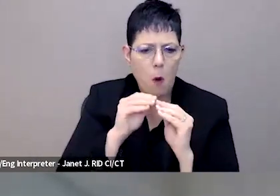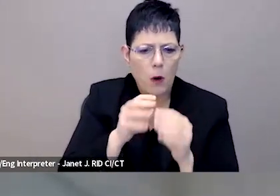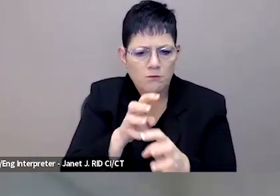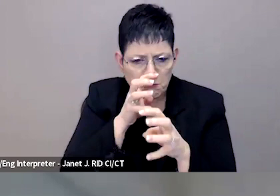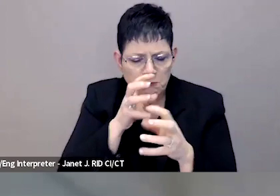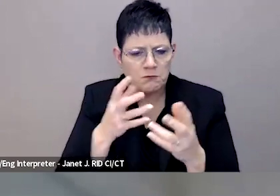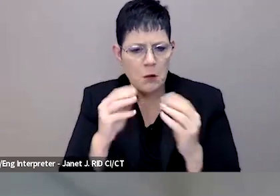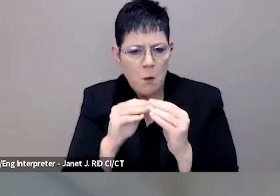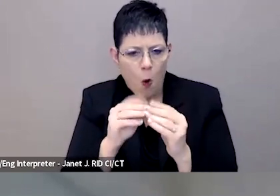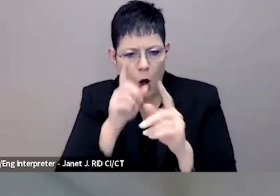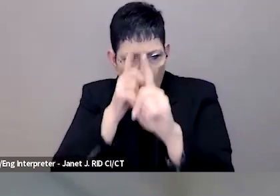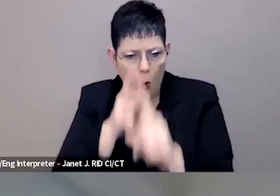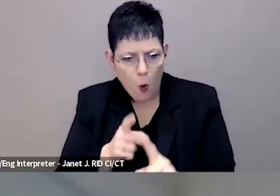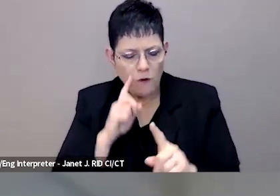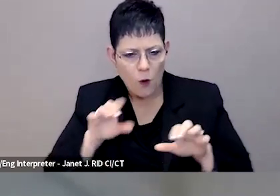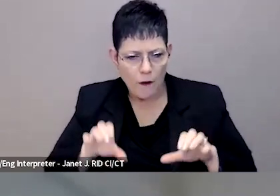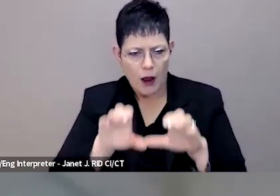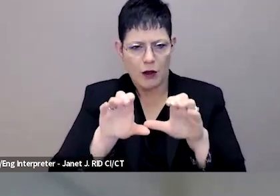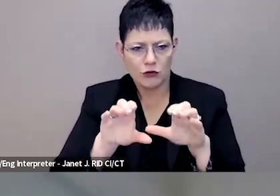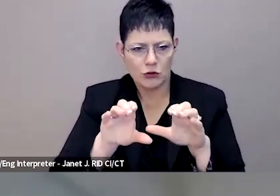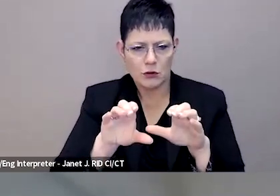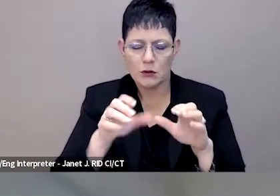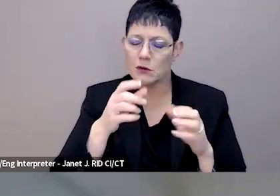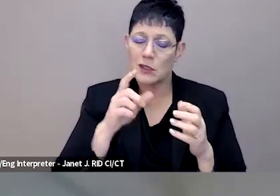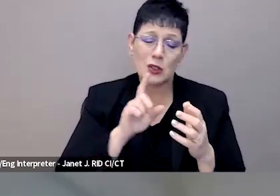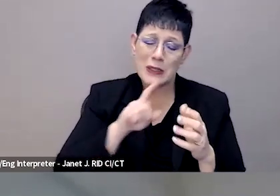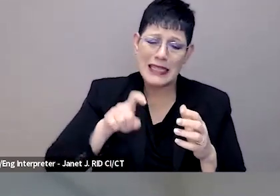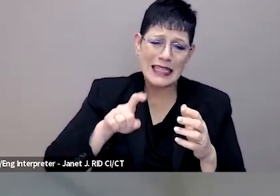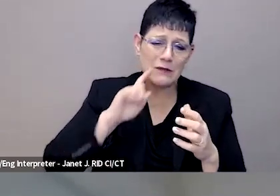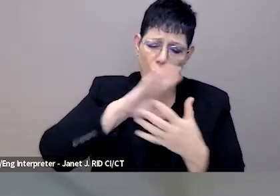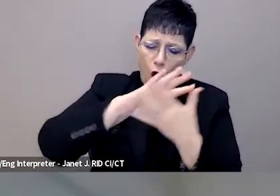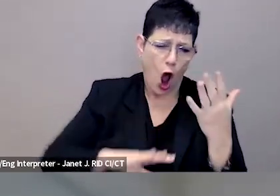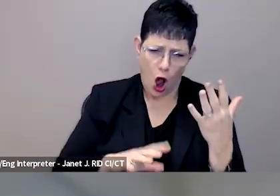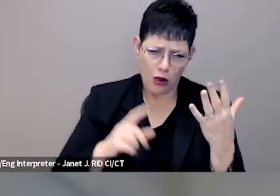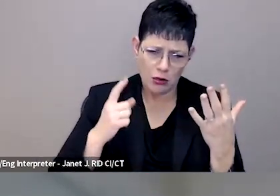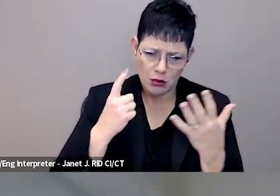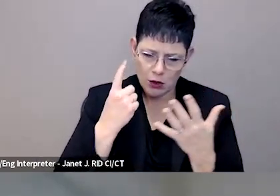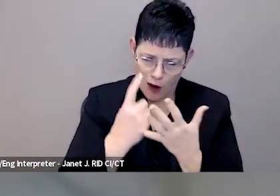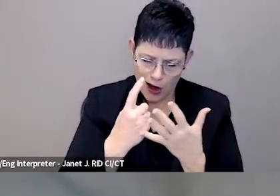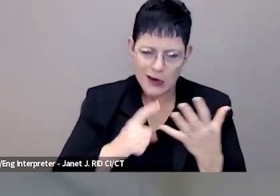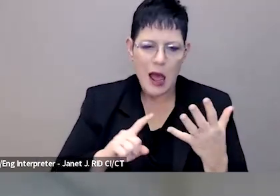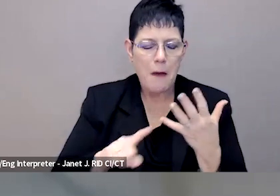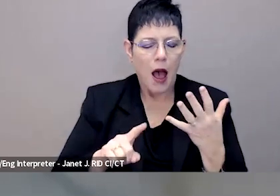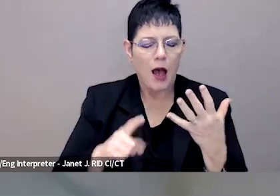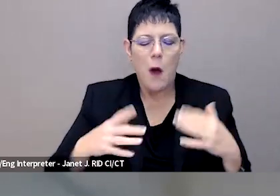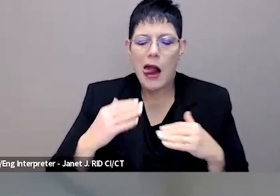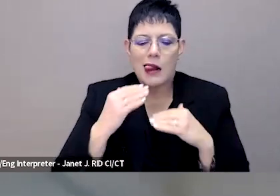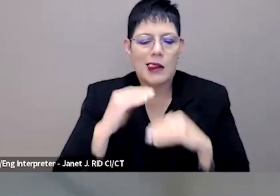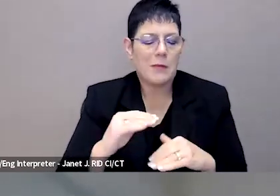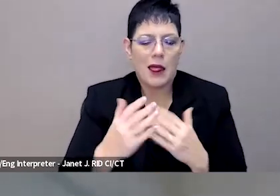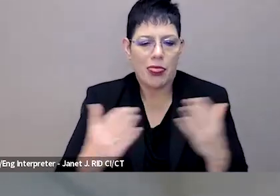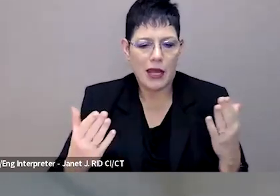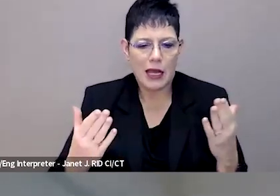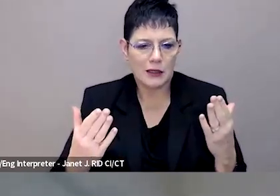actions, that's needed at every level, and including, but not limited to, actions that are